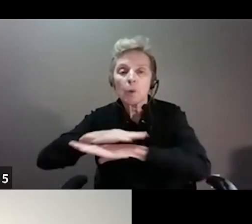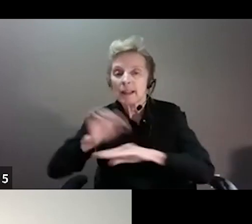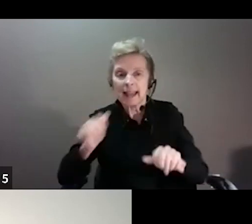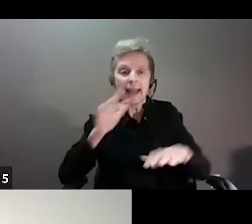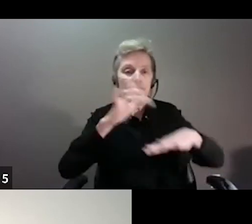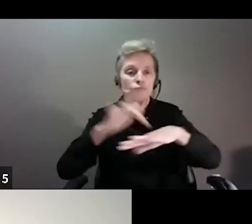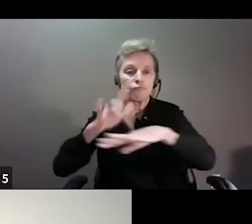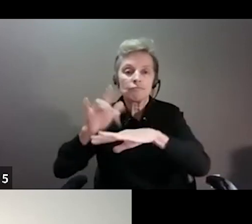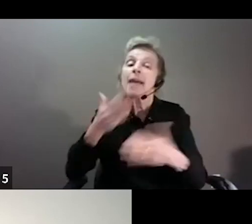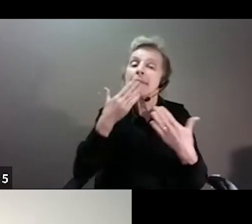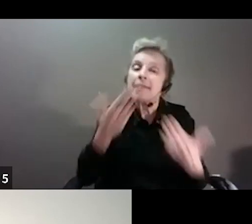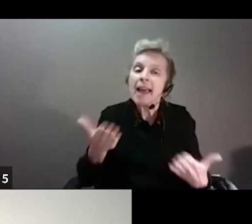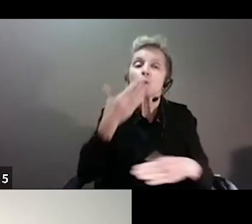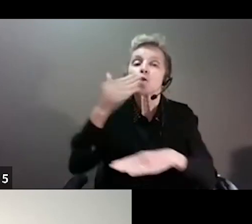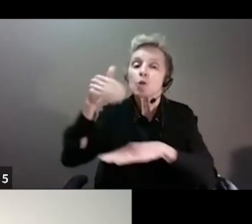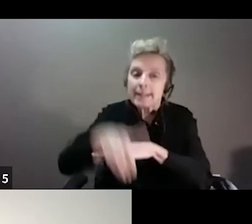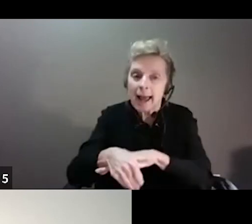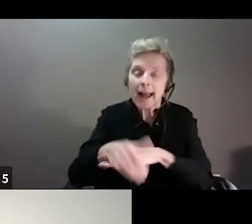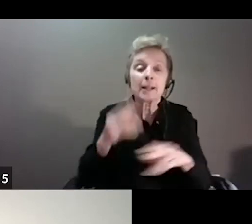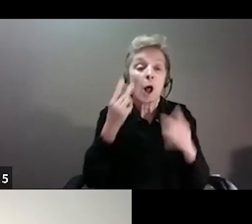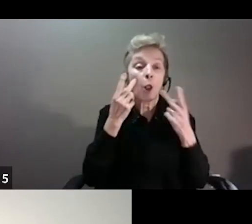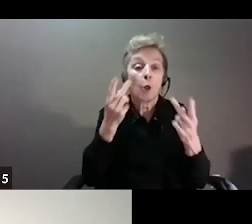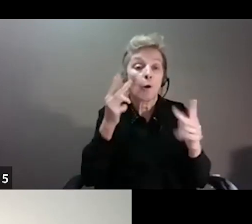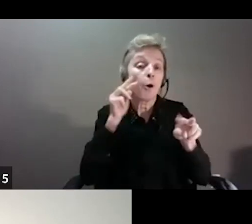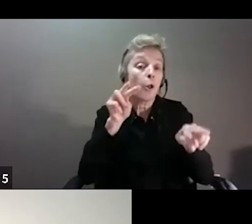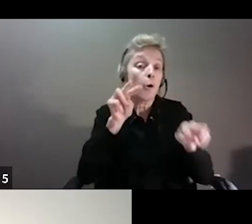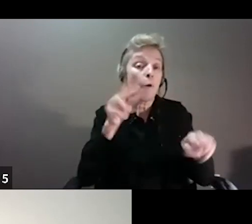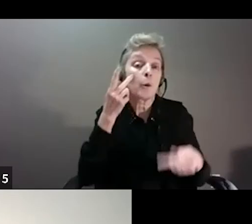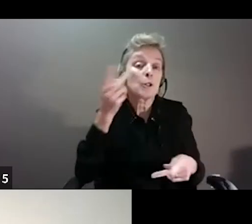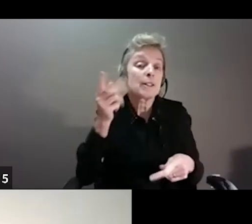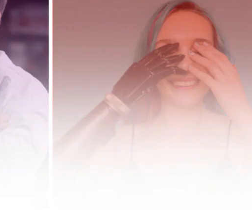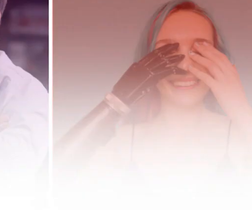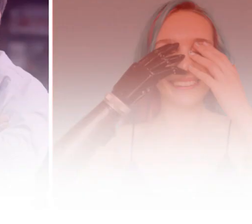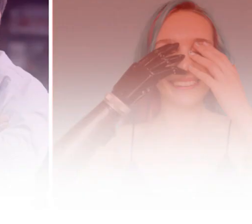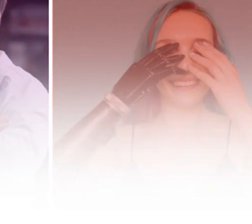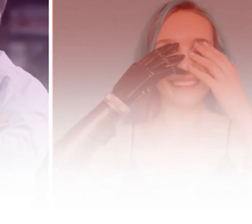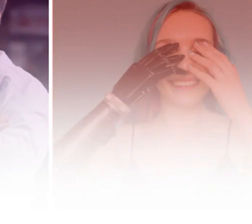just wish you all a good night, and we look forward to seeing you at tomorrow's session.